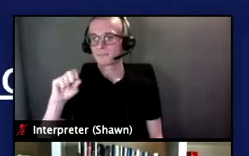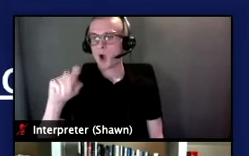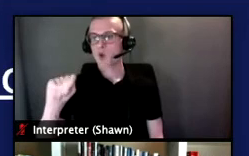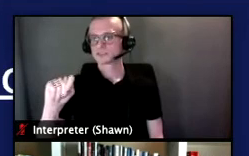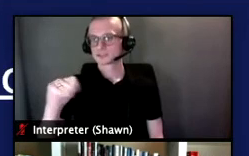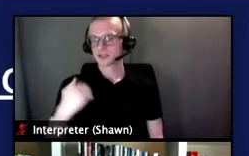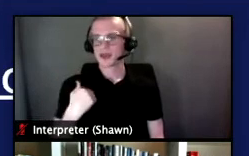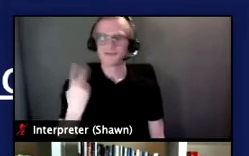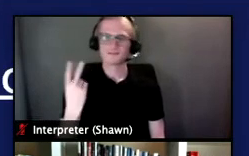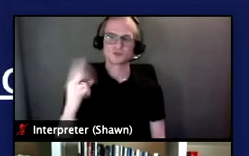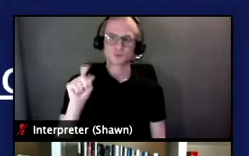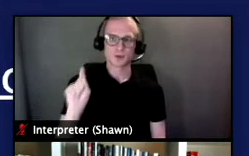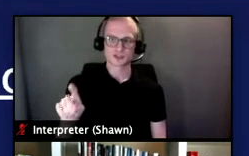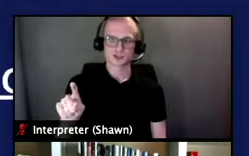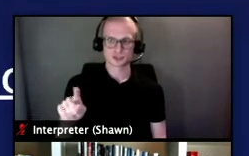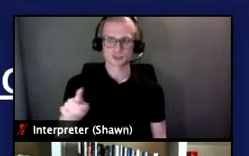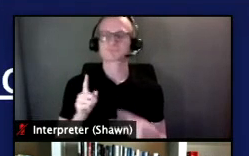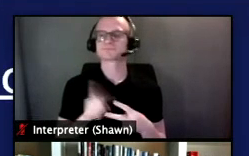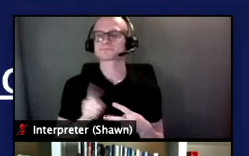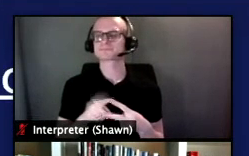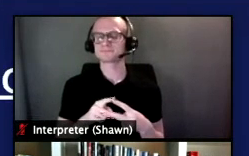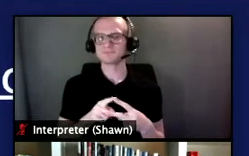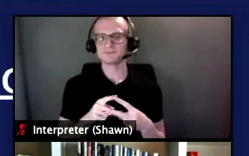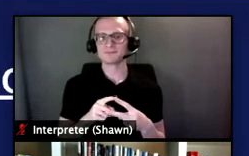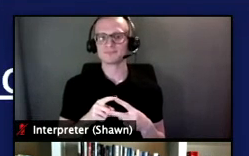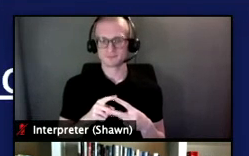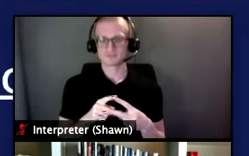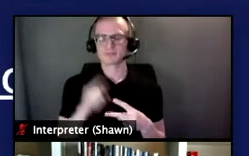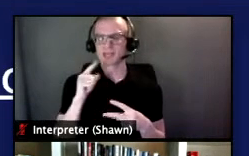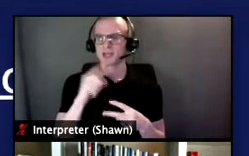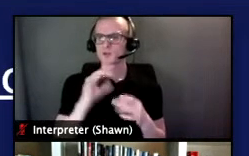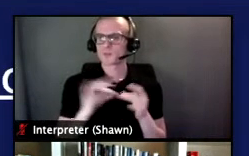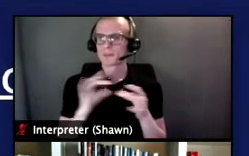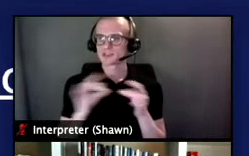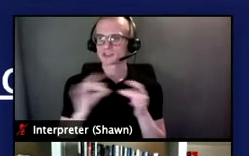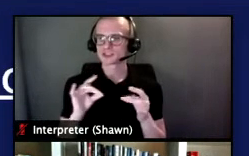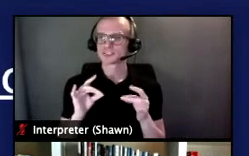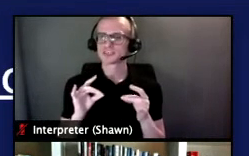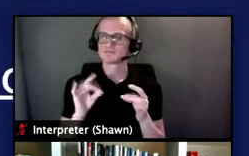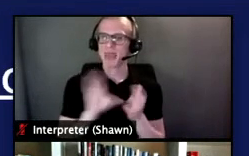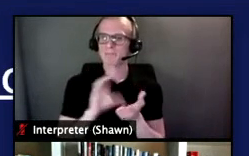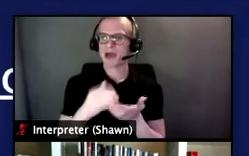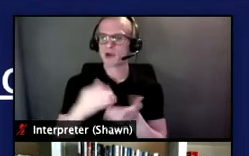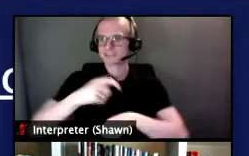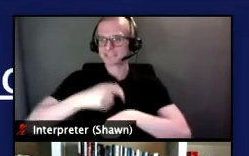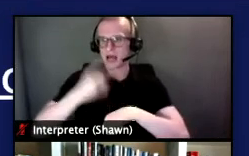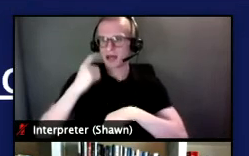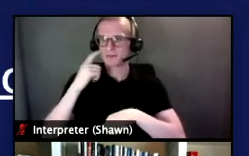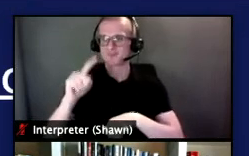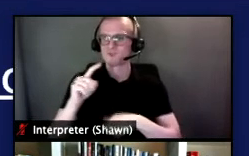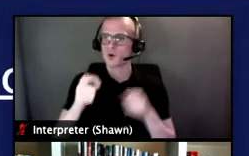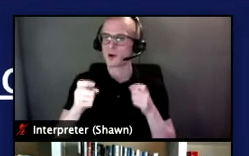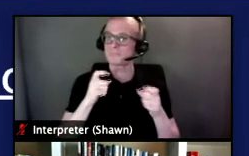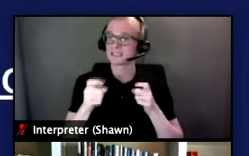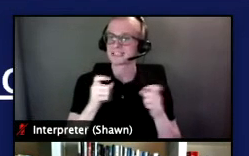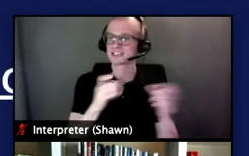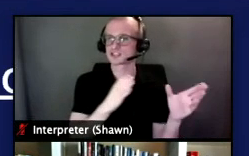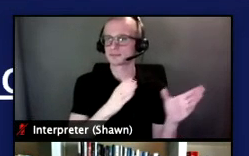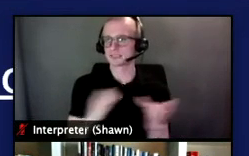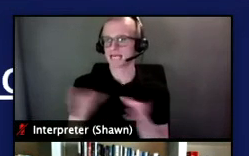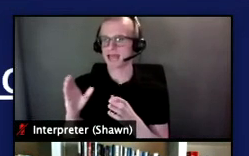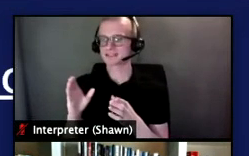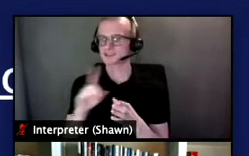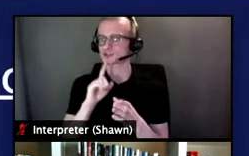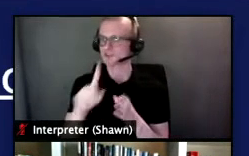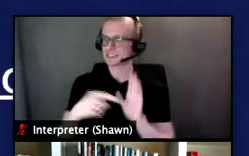questions. One is, you mentioned how long it takes for these mitigation plans to start to show